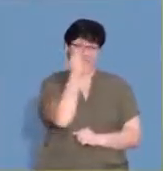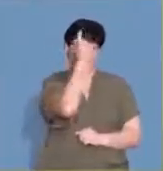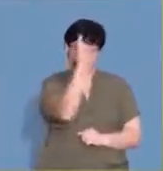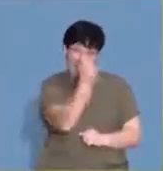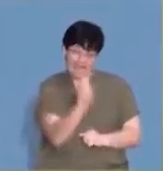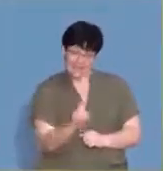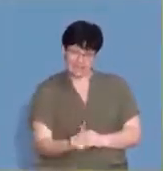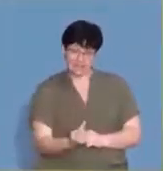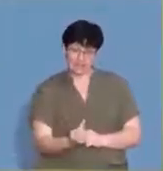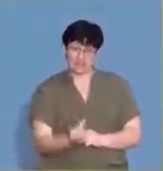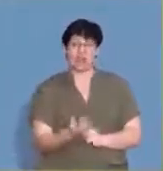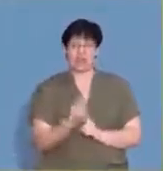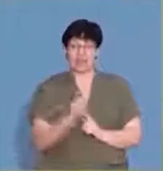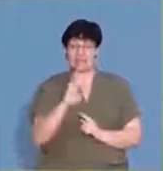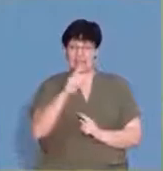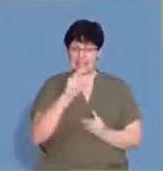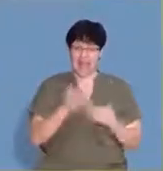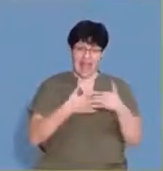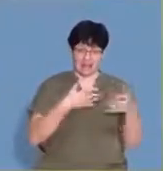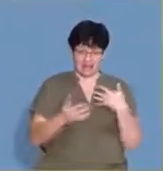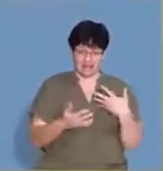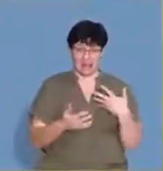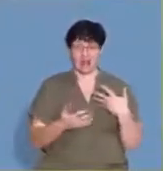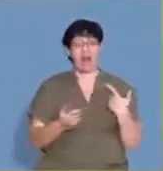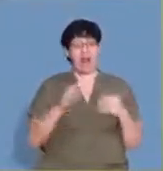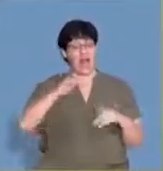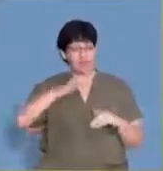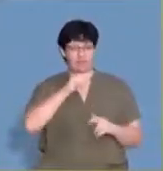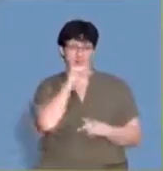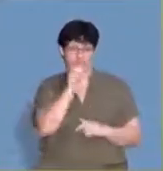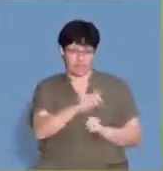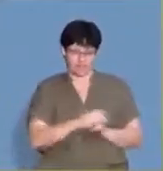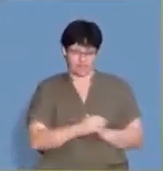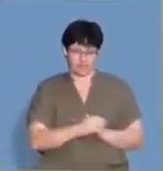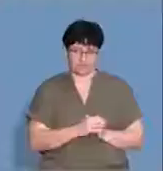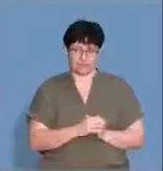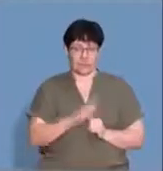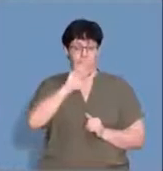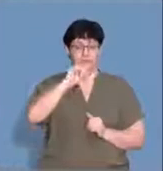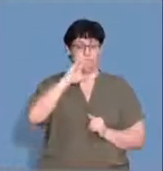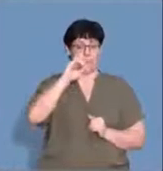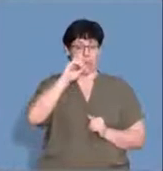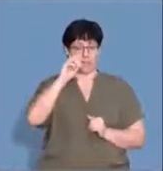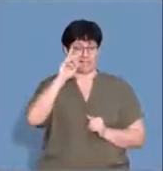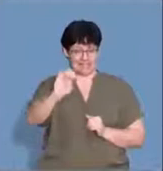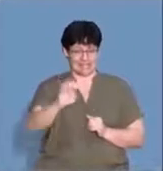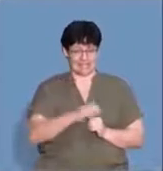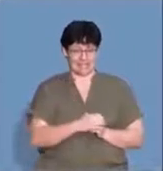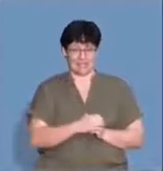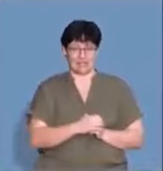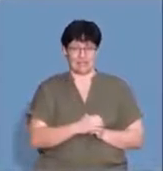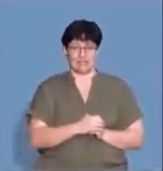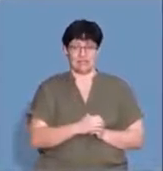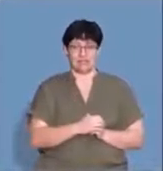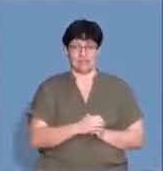of these in our data handling averages mean. So our mode, I'll